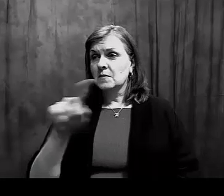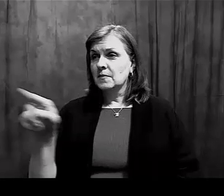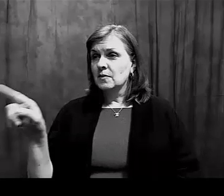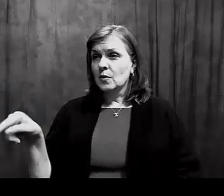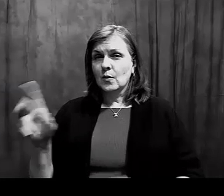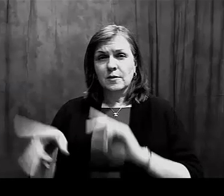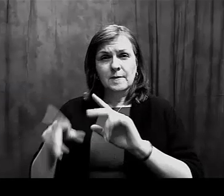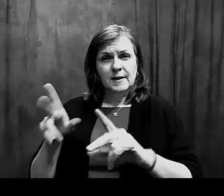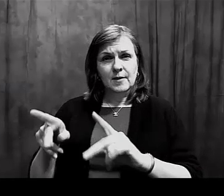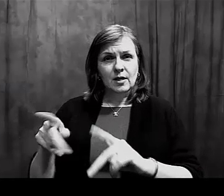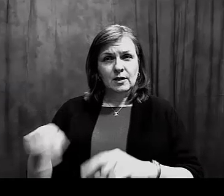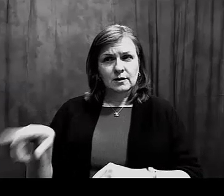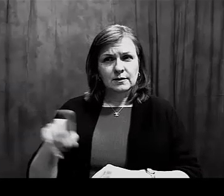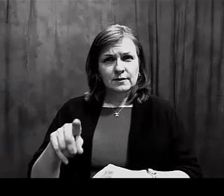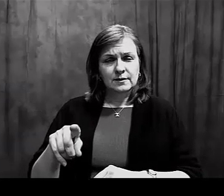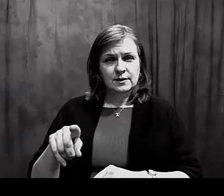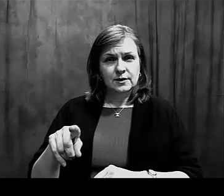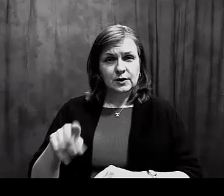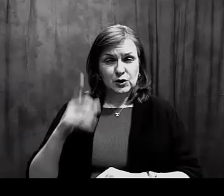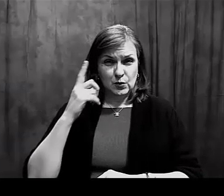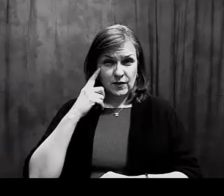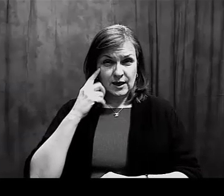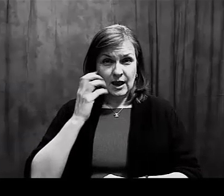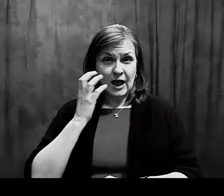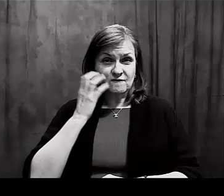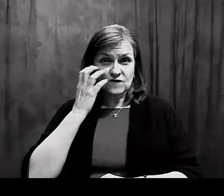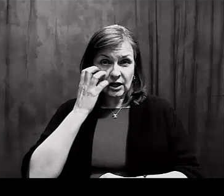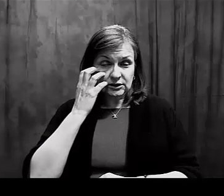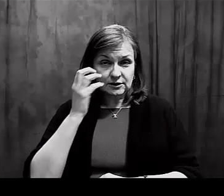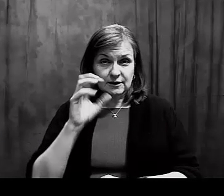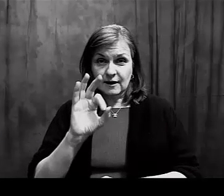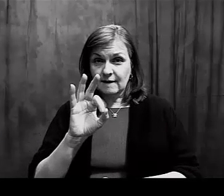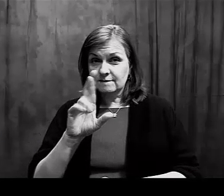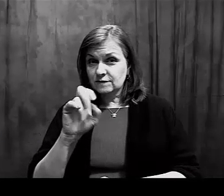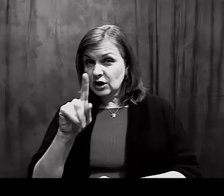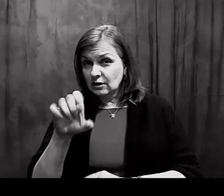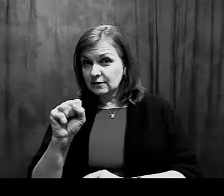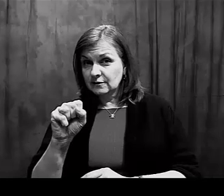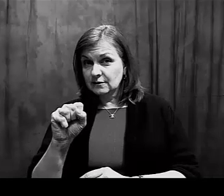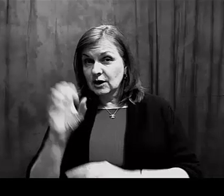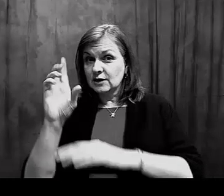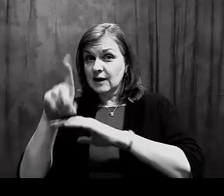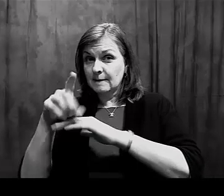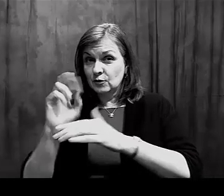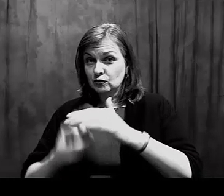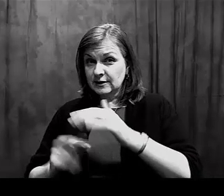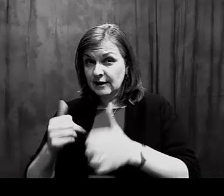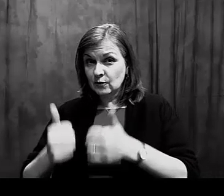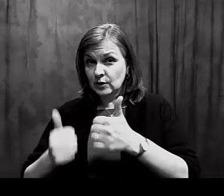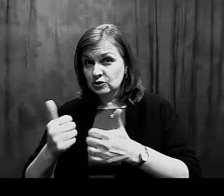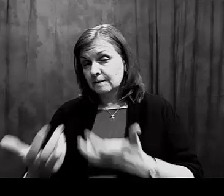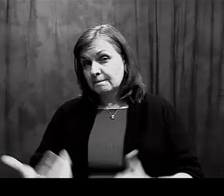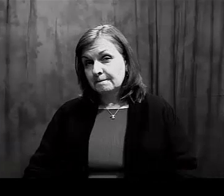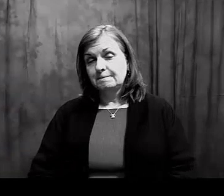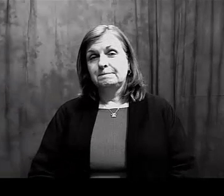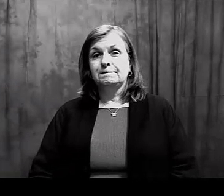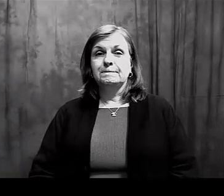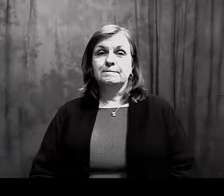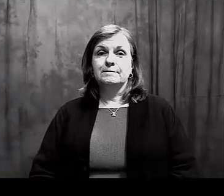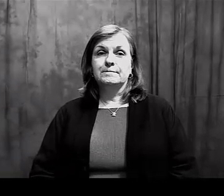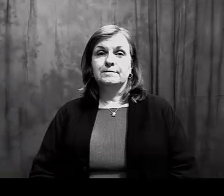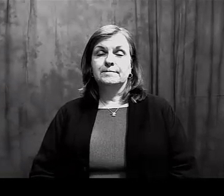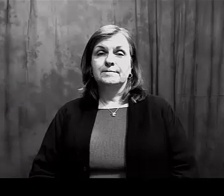Okay? Of those people you know, are freckles, do you think, dominant or recessive?